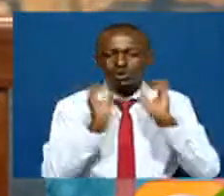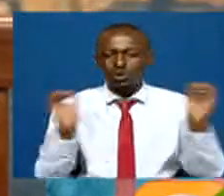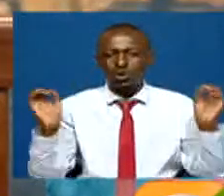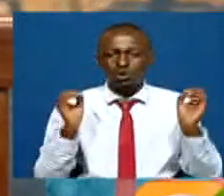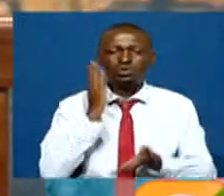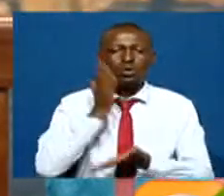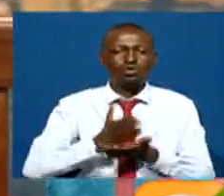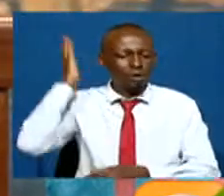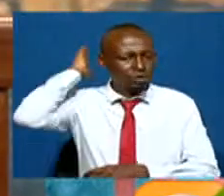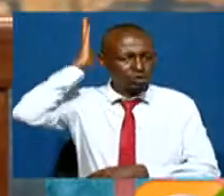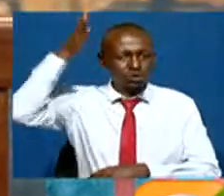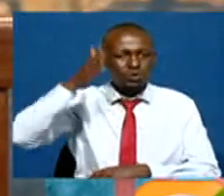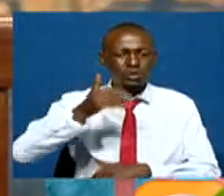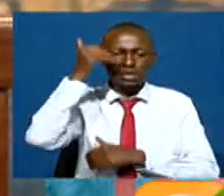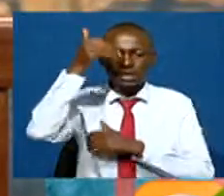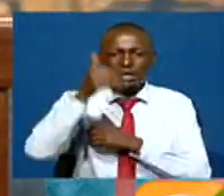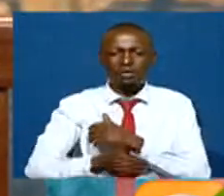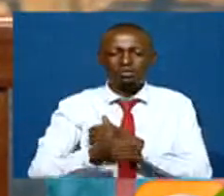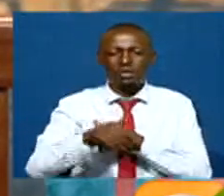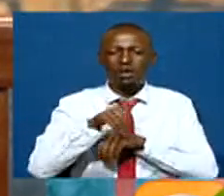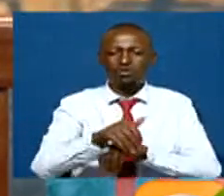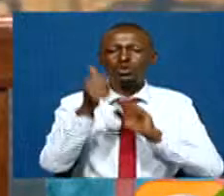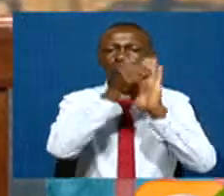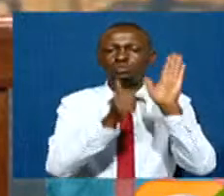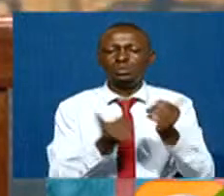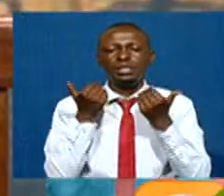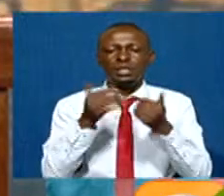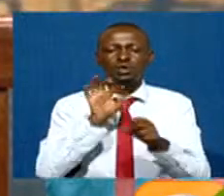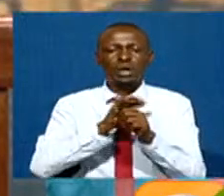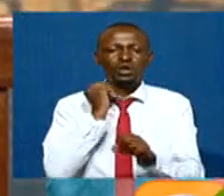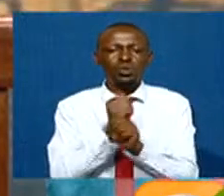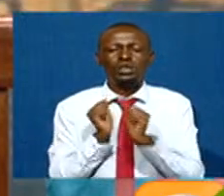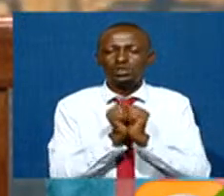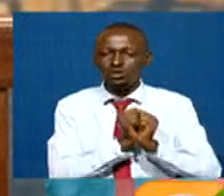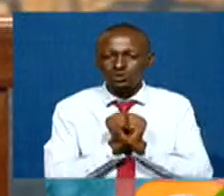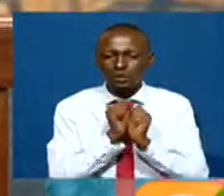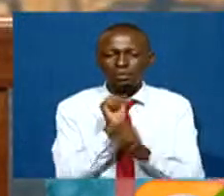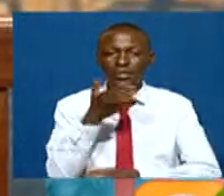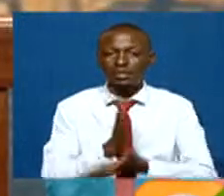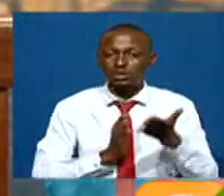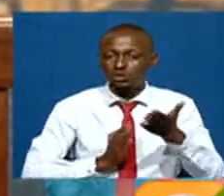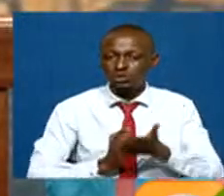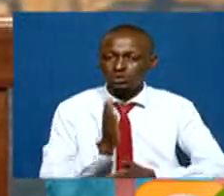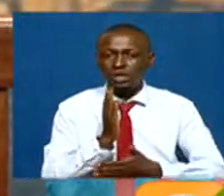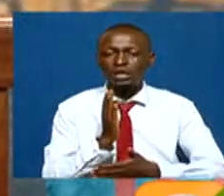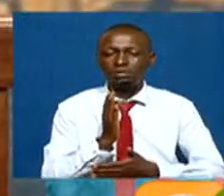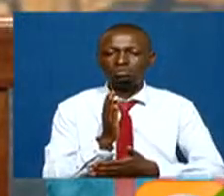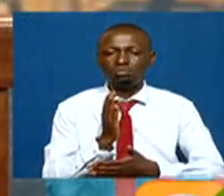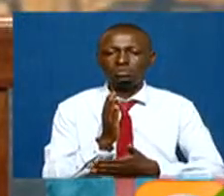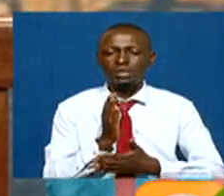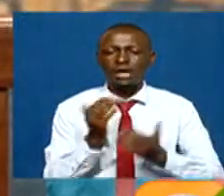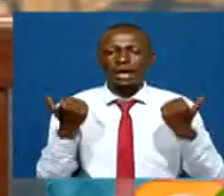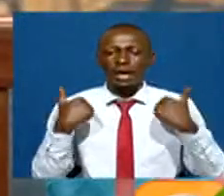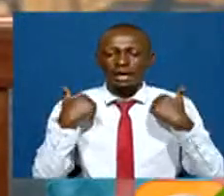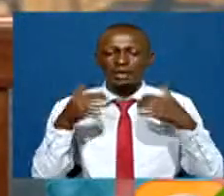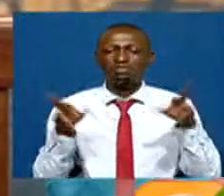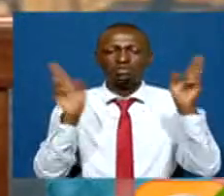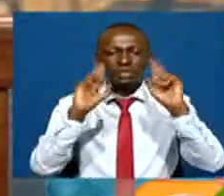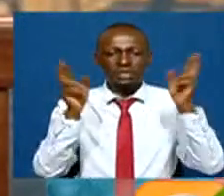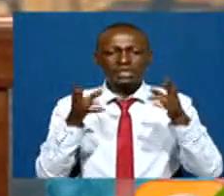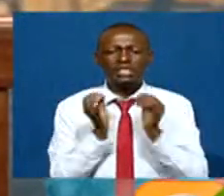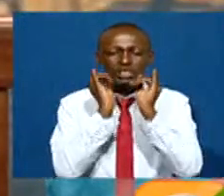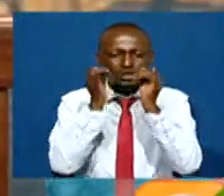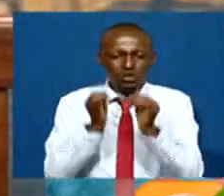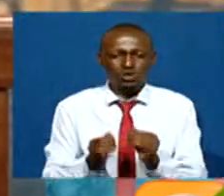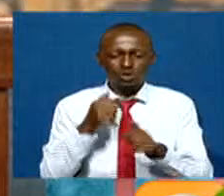confirm, once you do it, that it's actually the case. Thank you so much. Let's work together to ensure that your meter is updated and you continue to